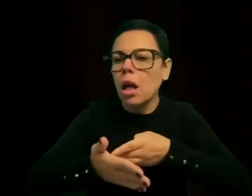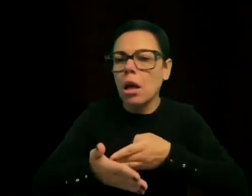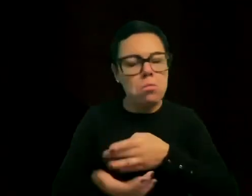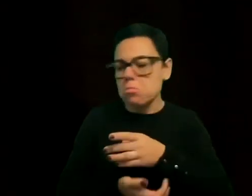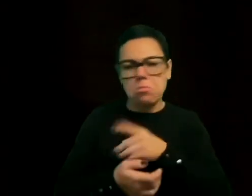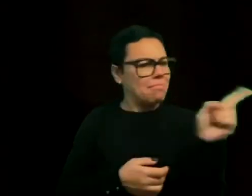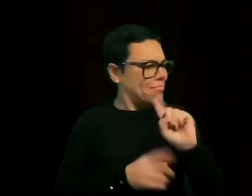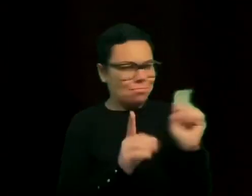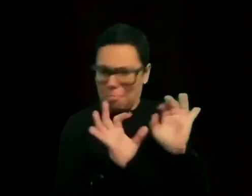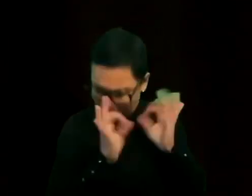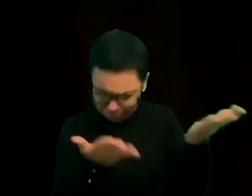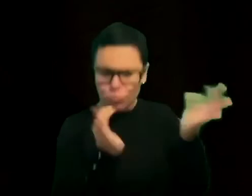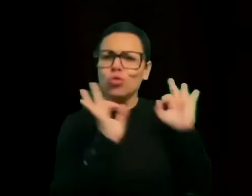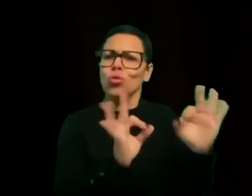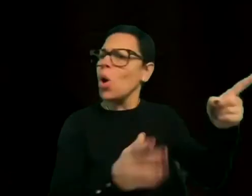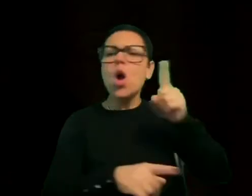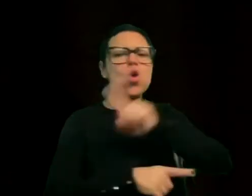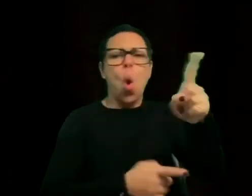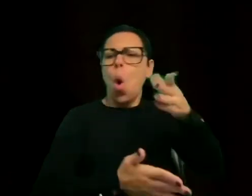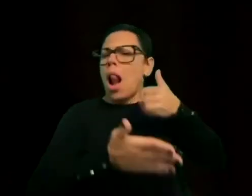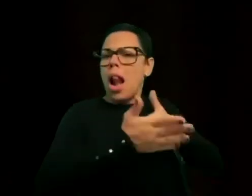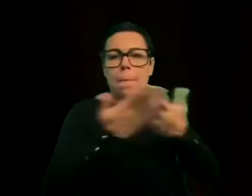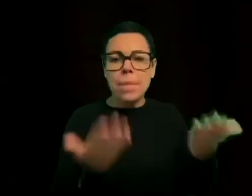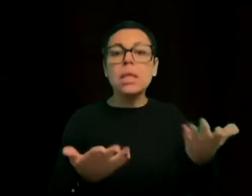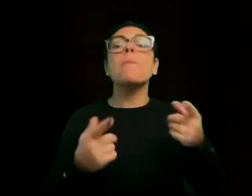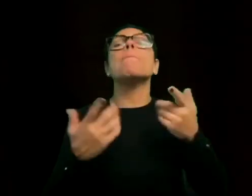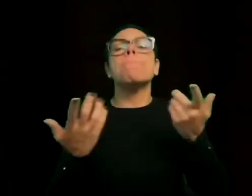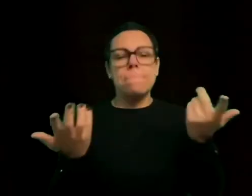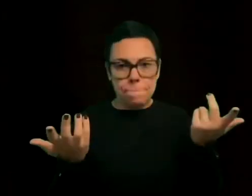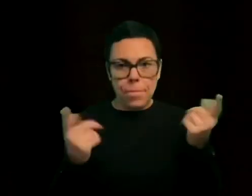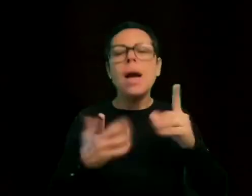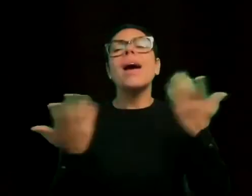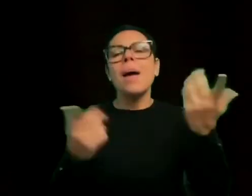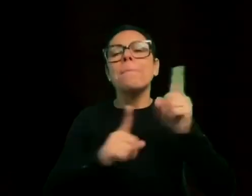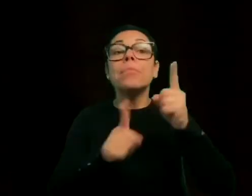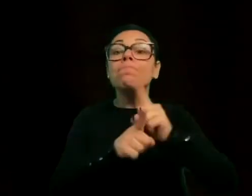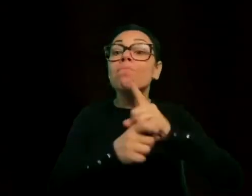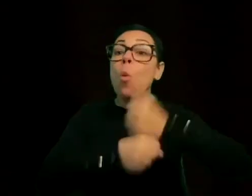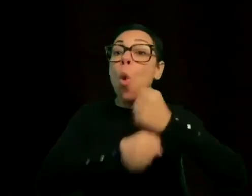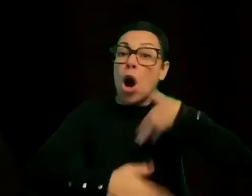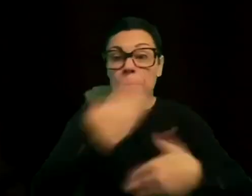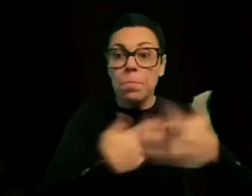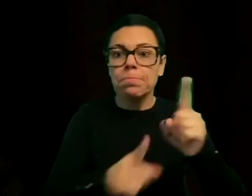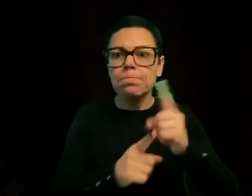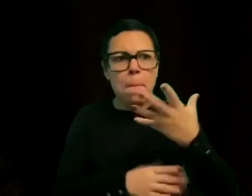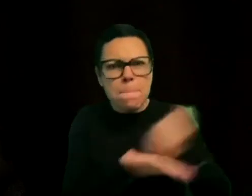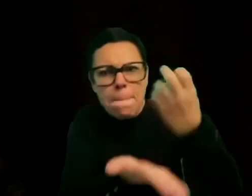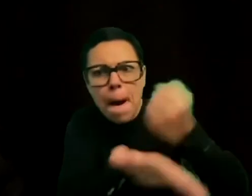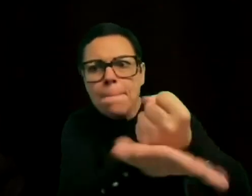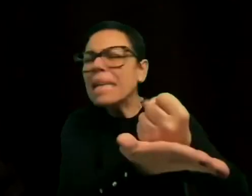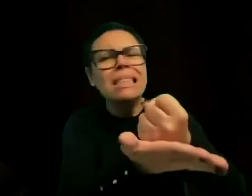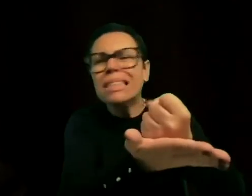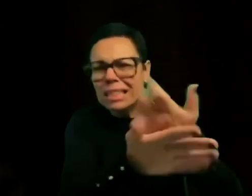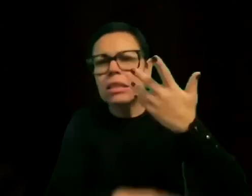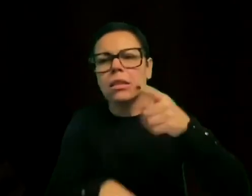by step, and it increases the knowledge and awareness of what the issues are at local level, and it pushes it as well. So that's the feedback that